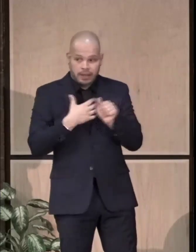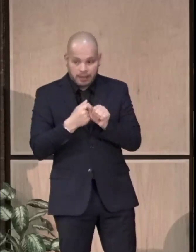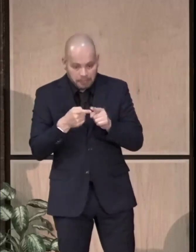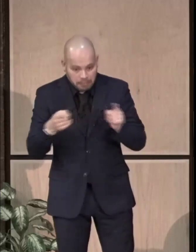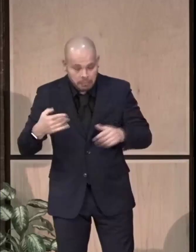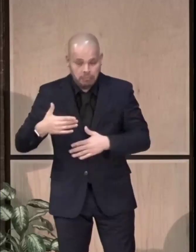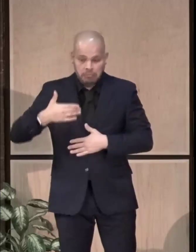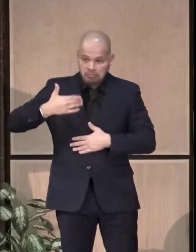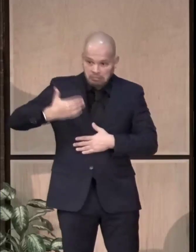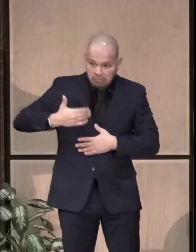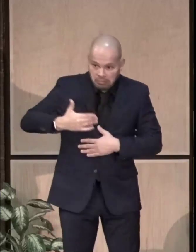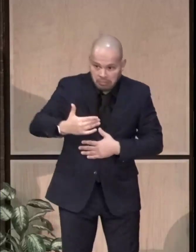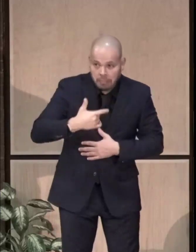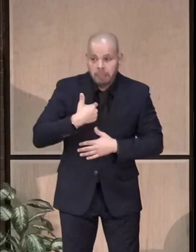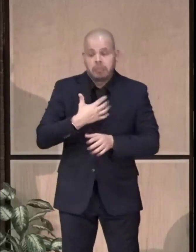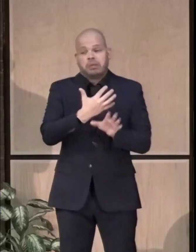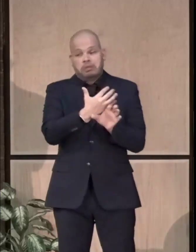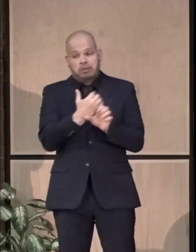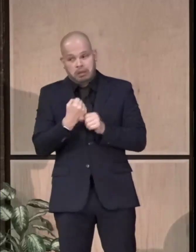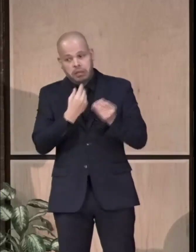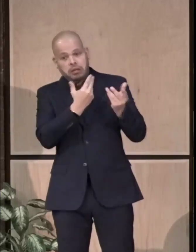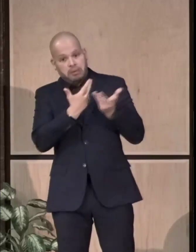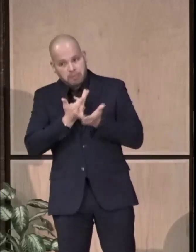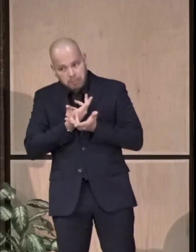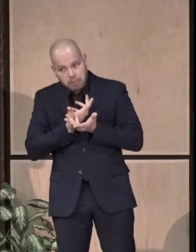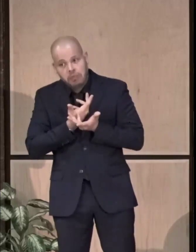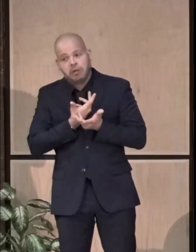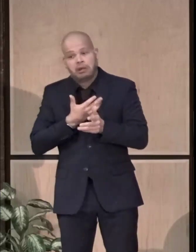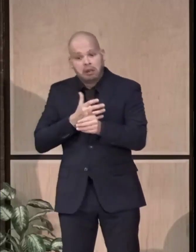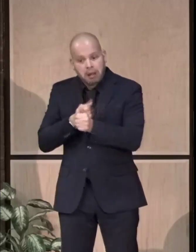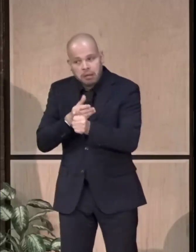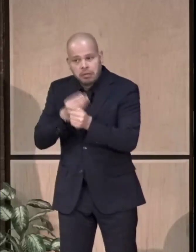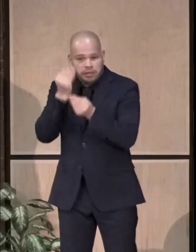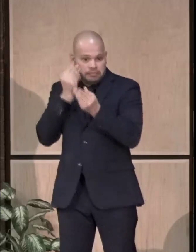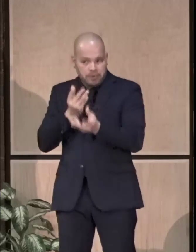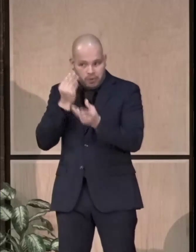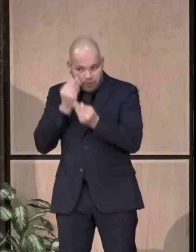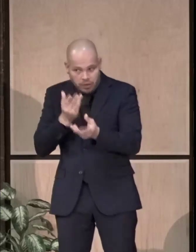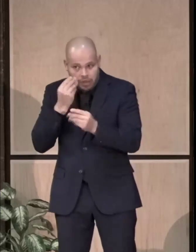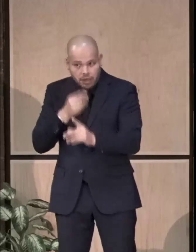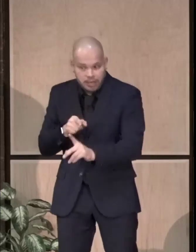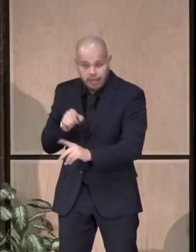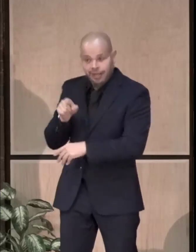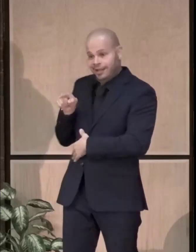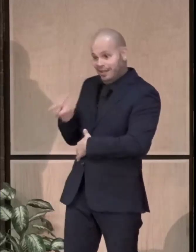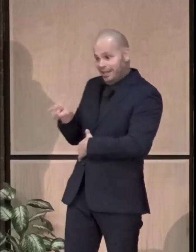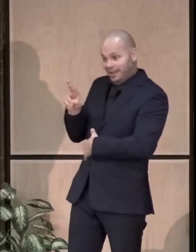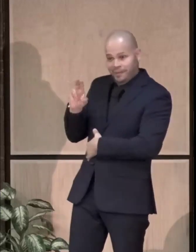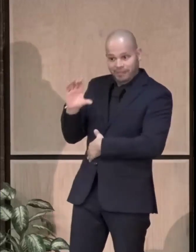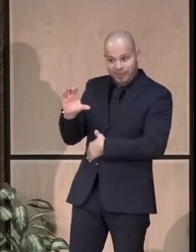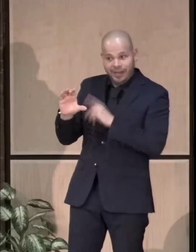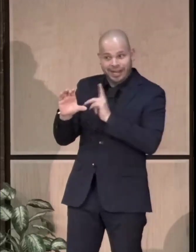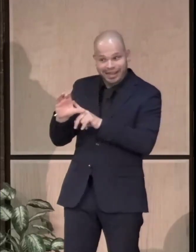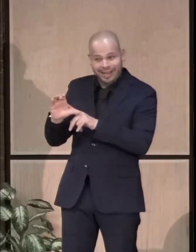as I got it. Generally, most of the information I was getting while he was at Four Winds was through Staff Sergeant Hodgson. So